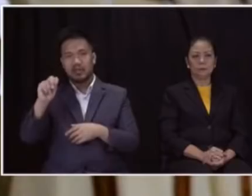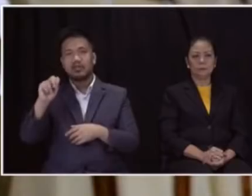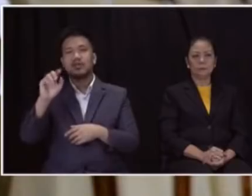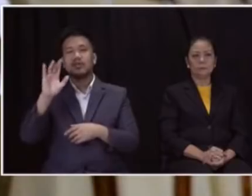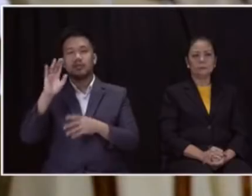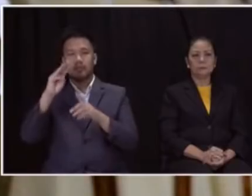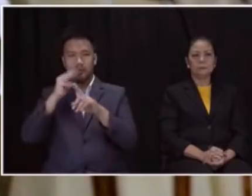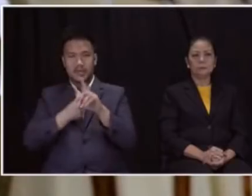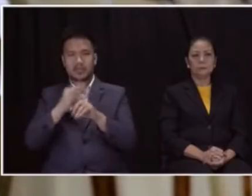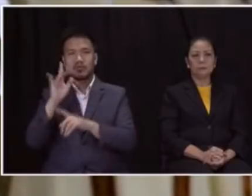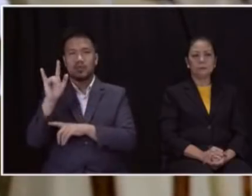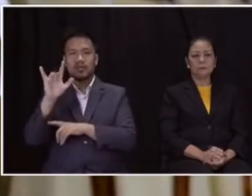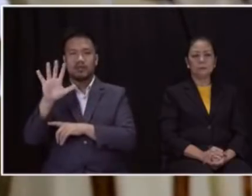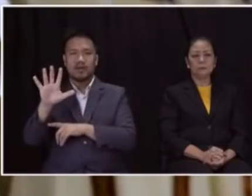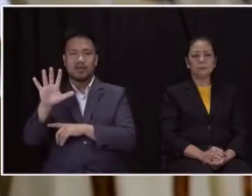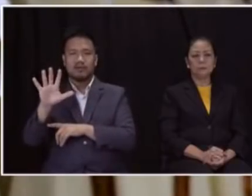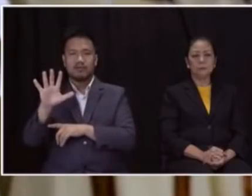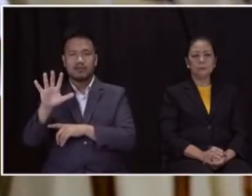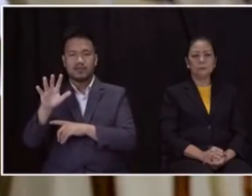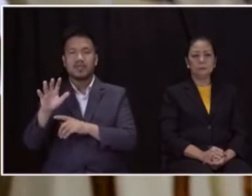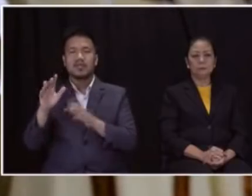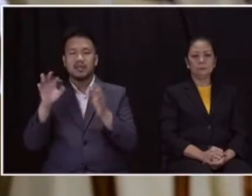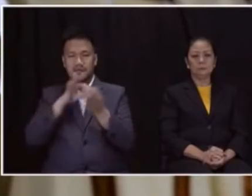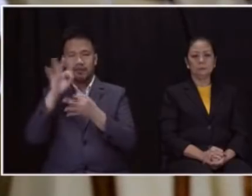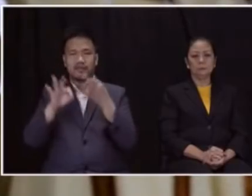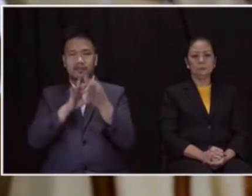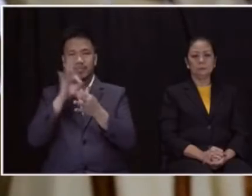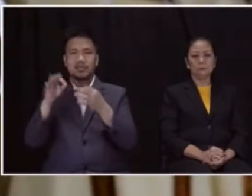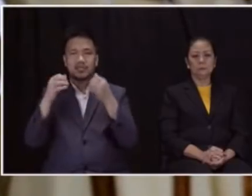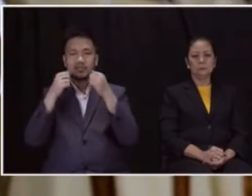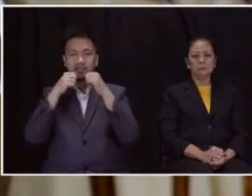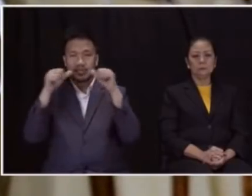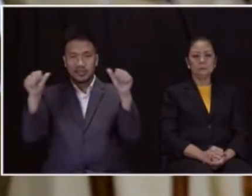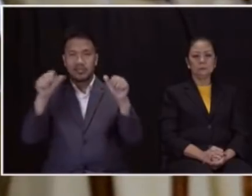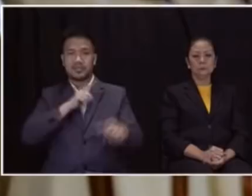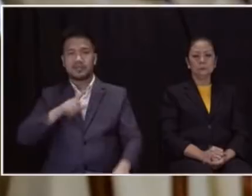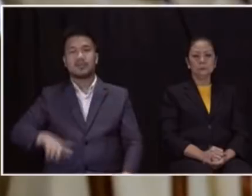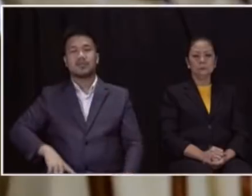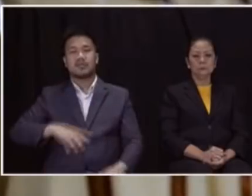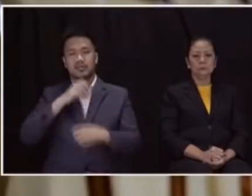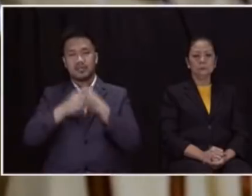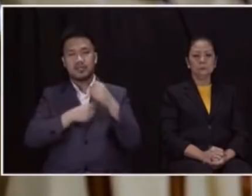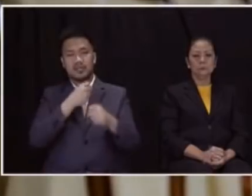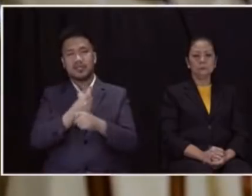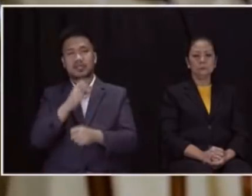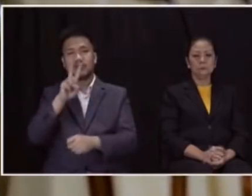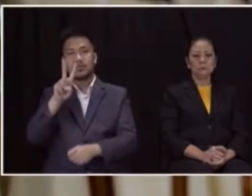March, Solemnity of the Annunciation of the Lord, in the year